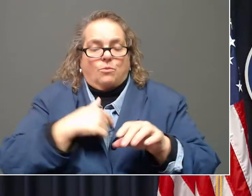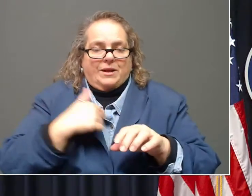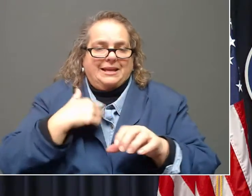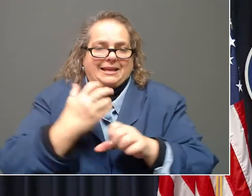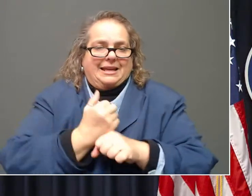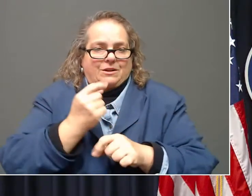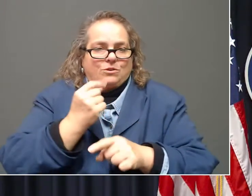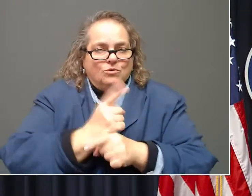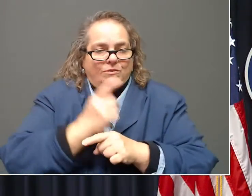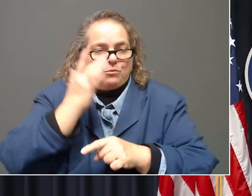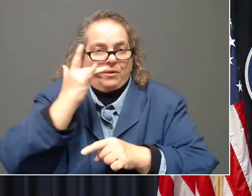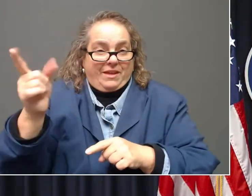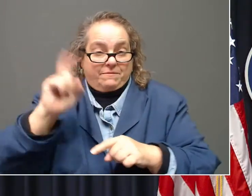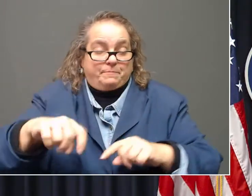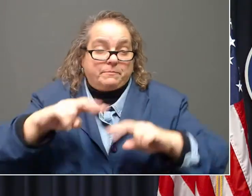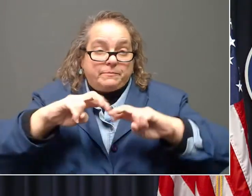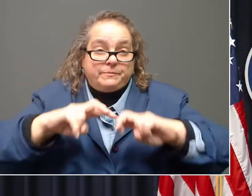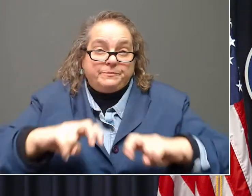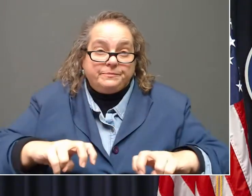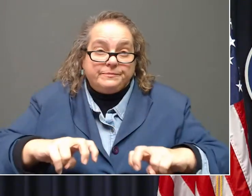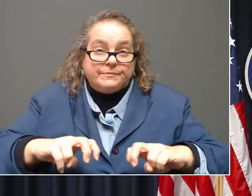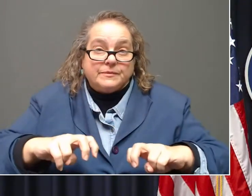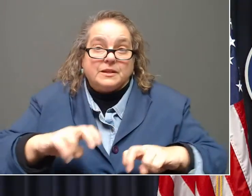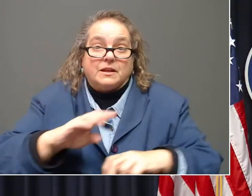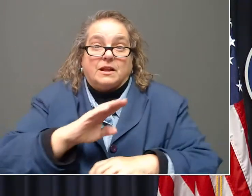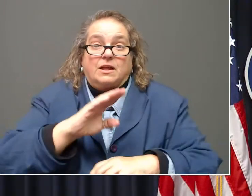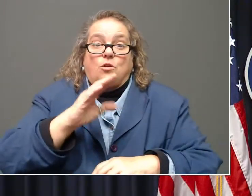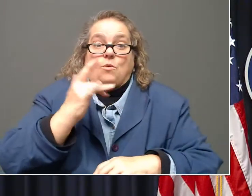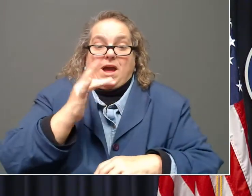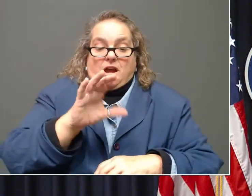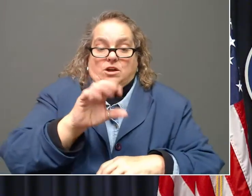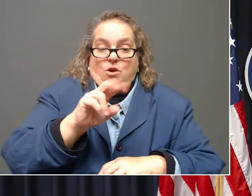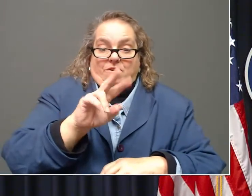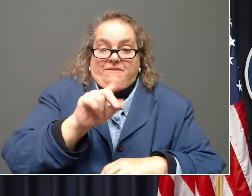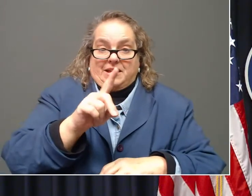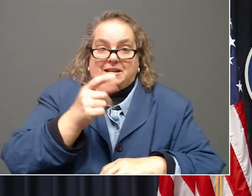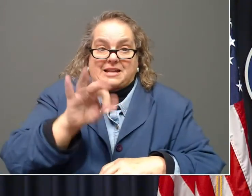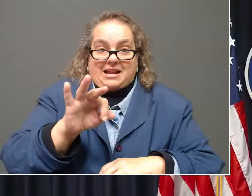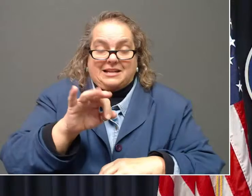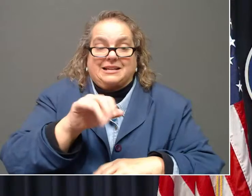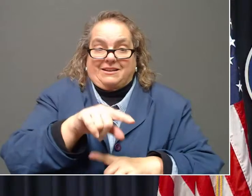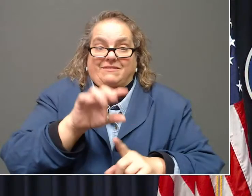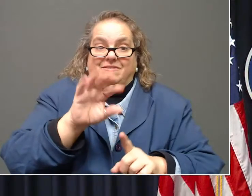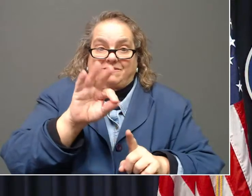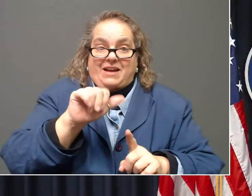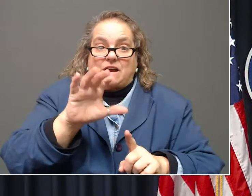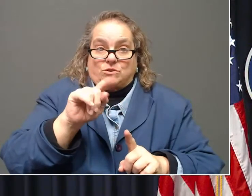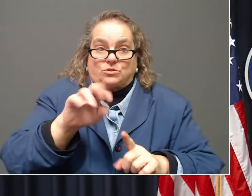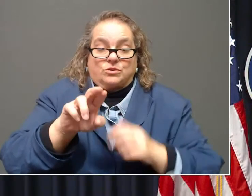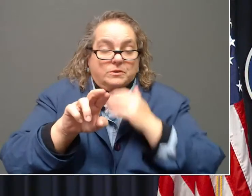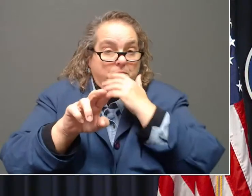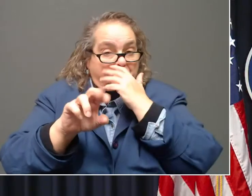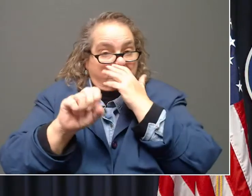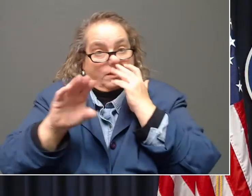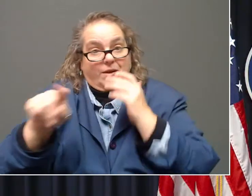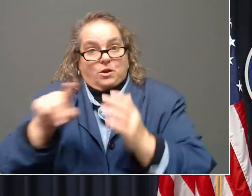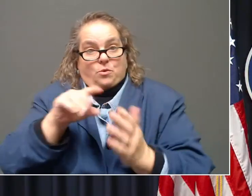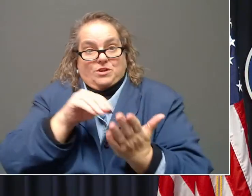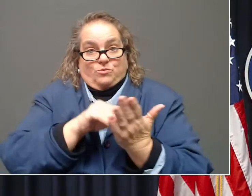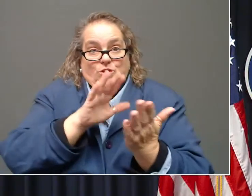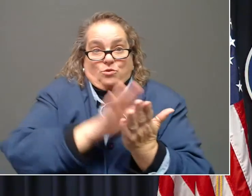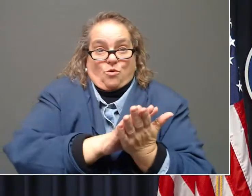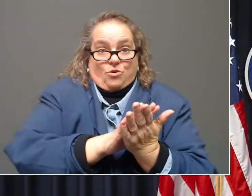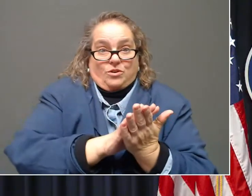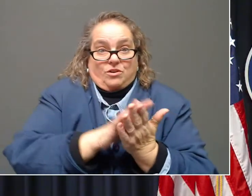more of the deaths where they are evaluating them to ensure that COVID-19 was